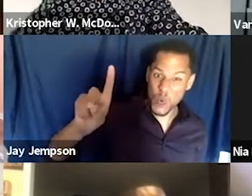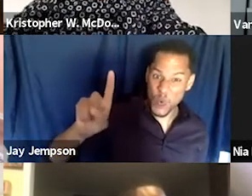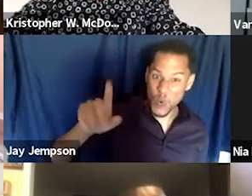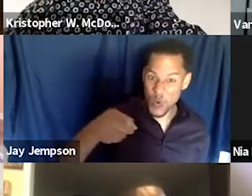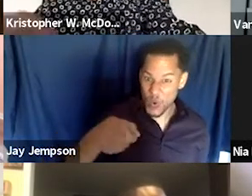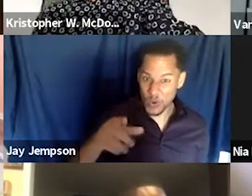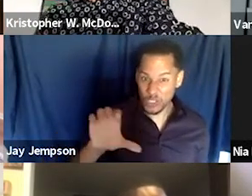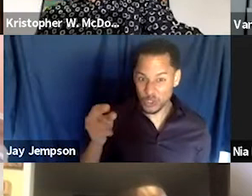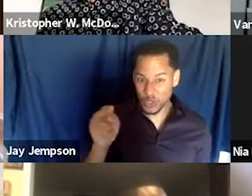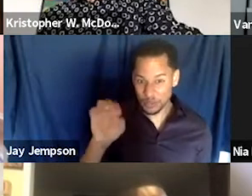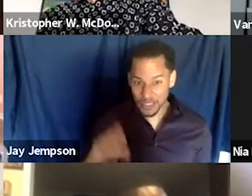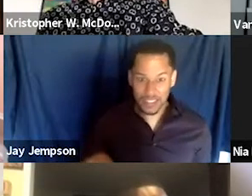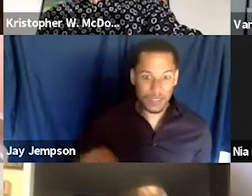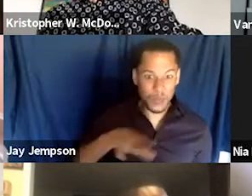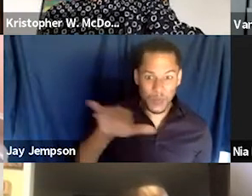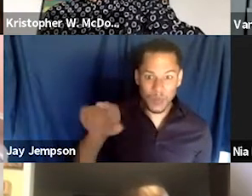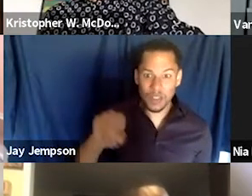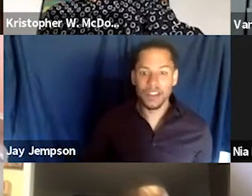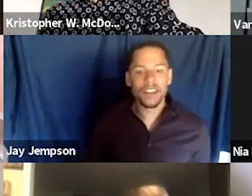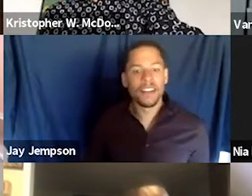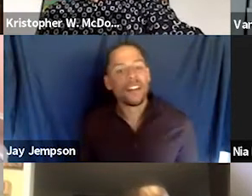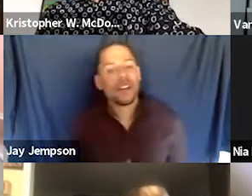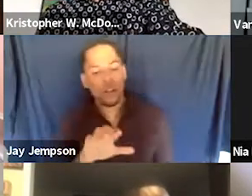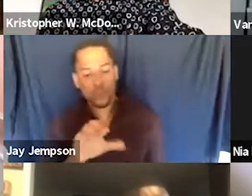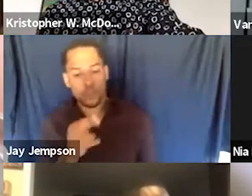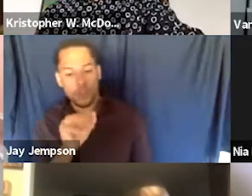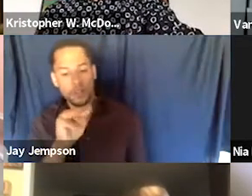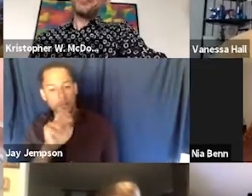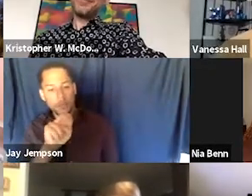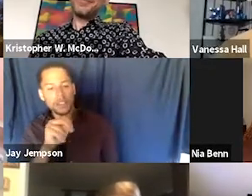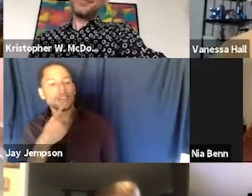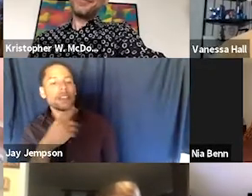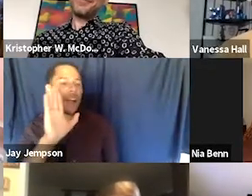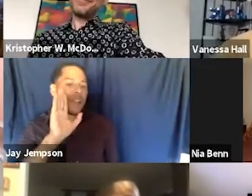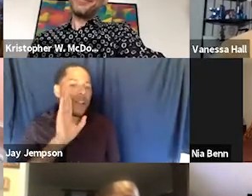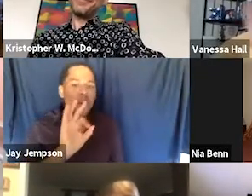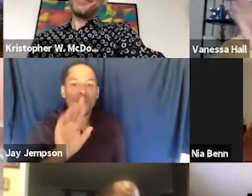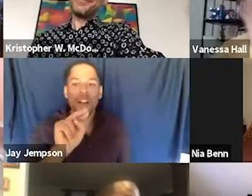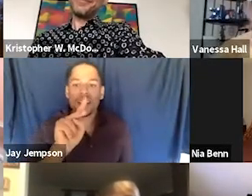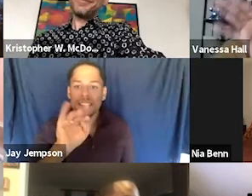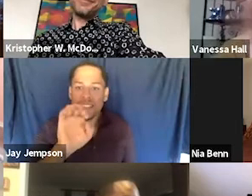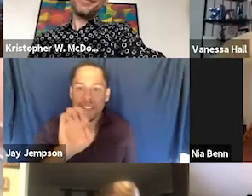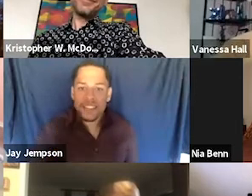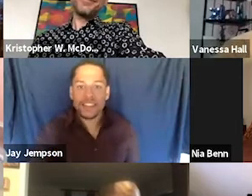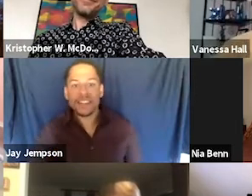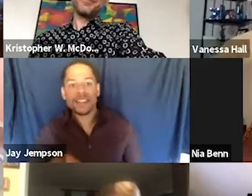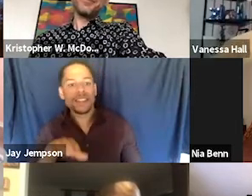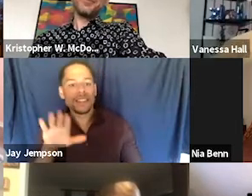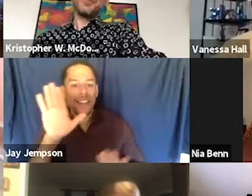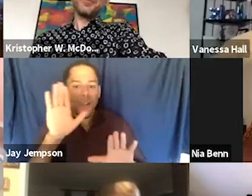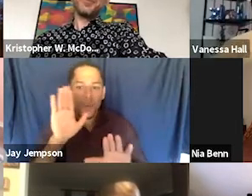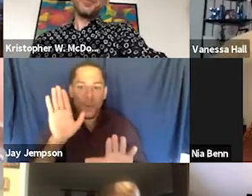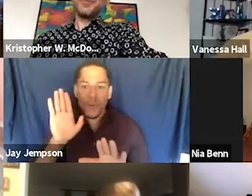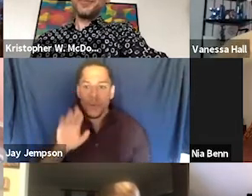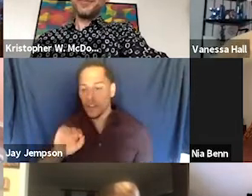You funny. Hey, Francine. Hey, all the fabulous faces. Charmaine, thanks. You've been rocking it in your own space, too.